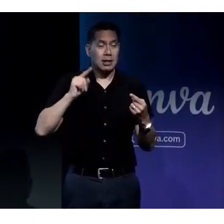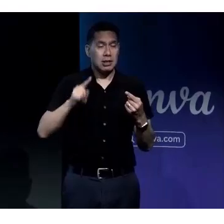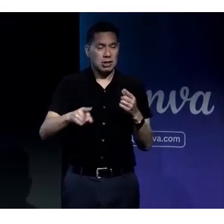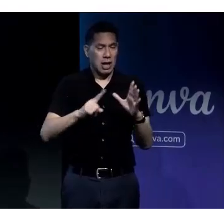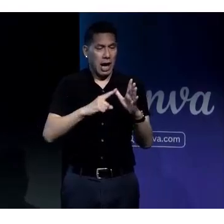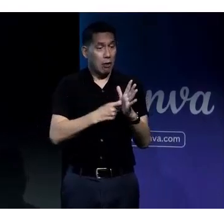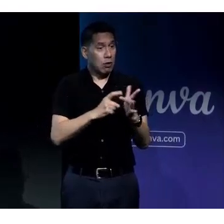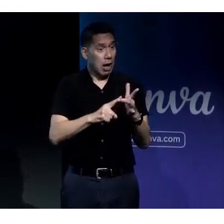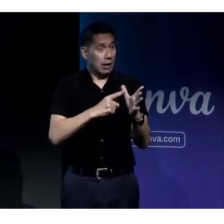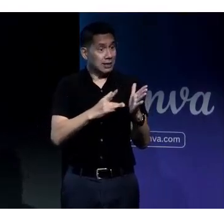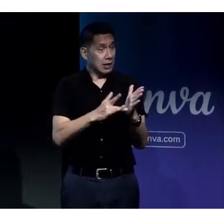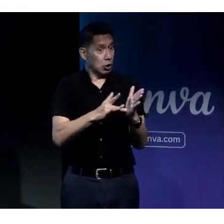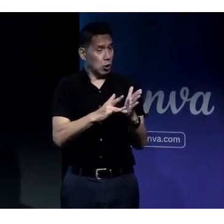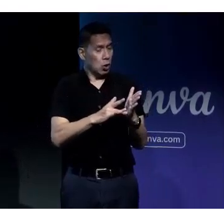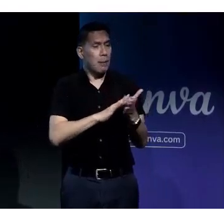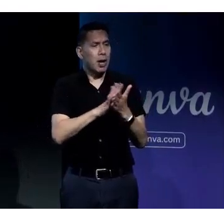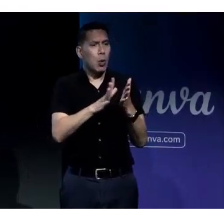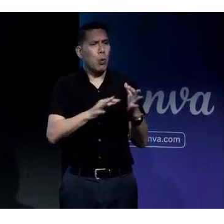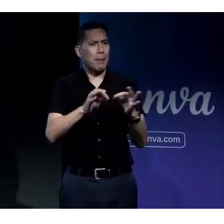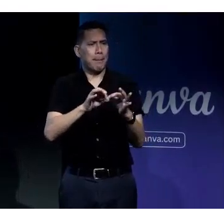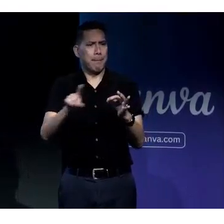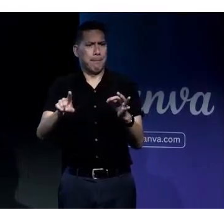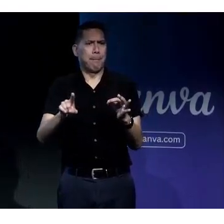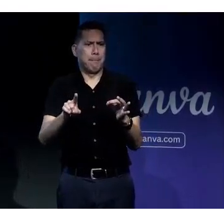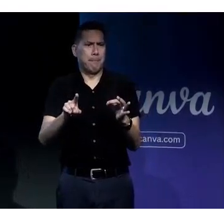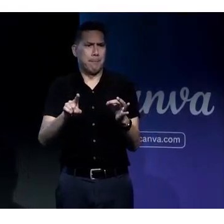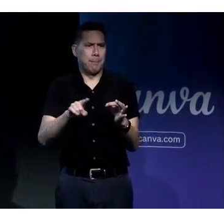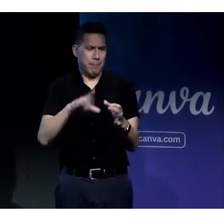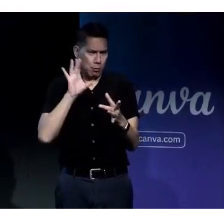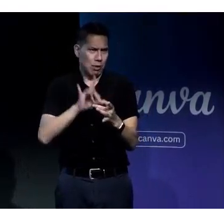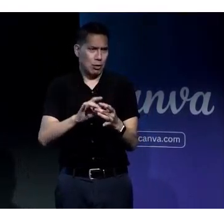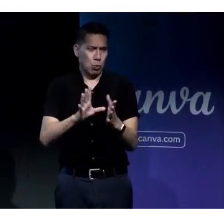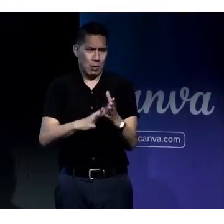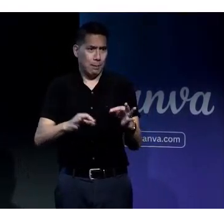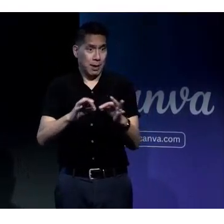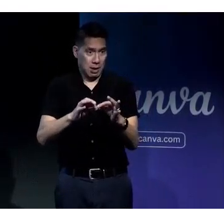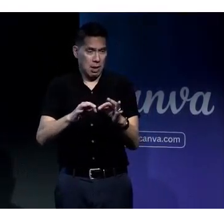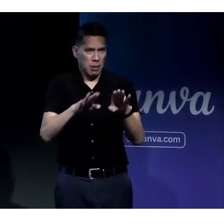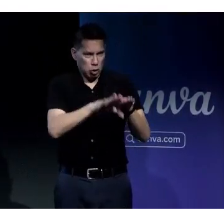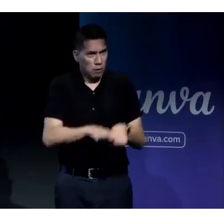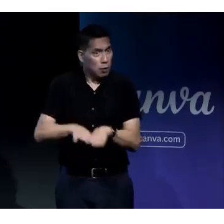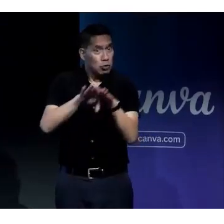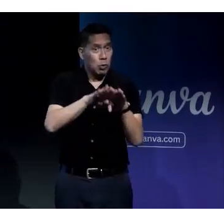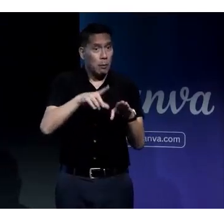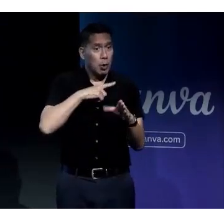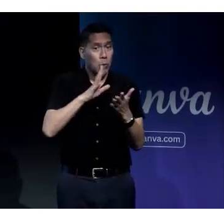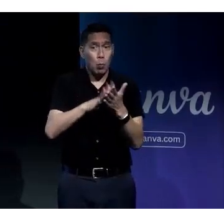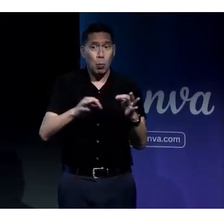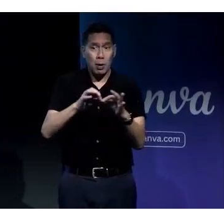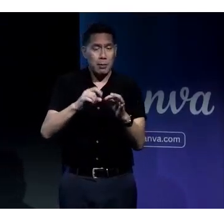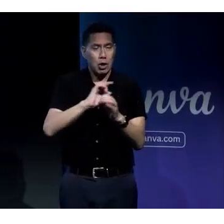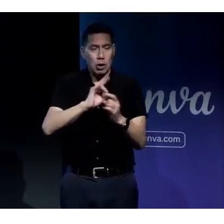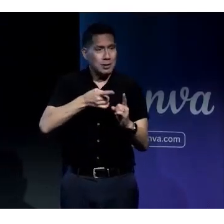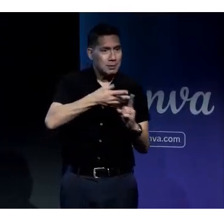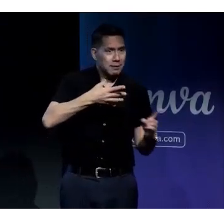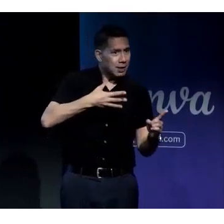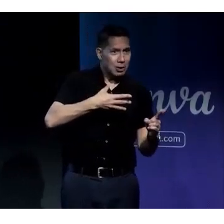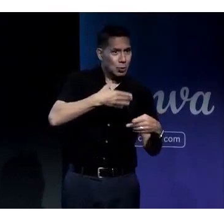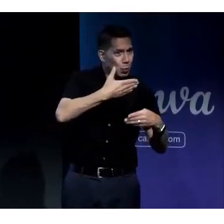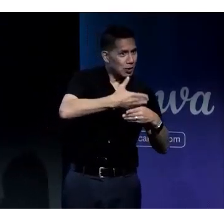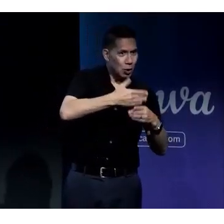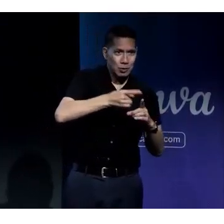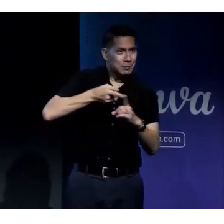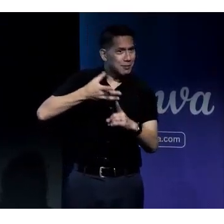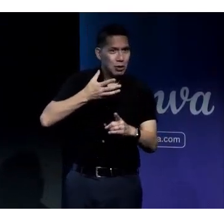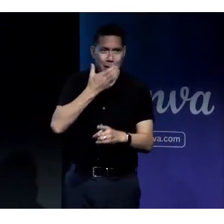technical spec is basically the web's version of this. It's universal because the web is not specific to Apples or Windows.